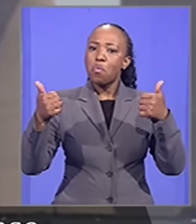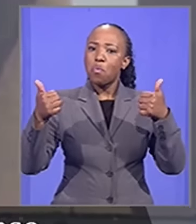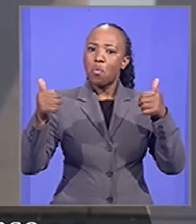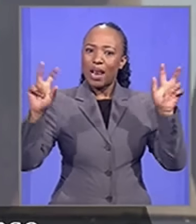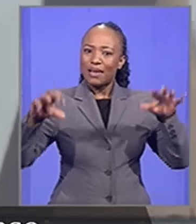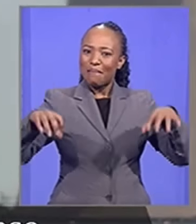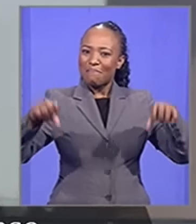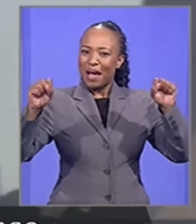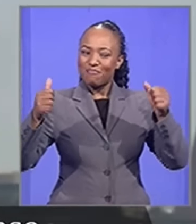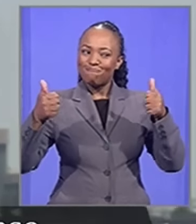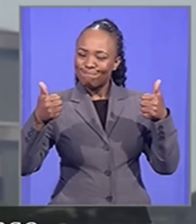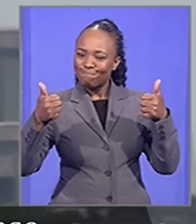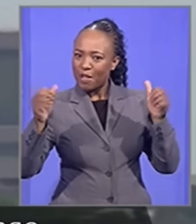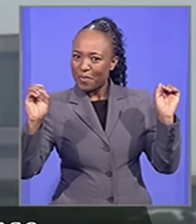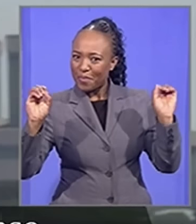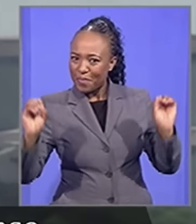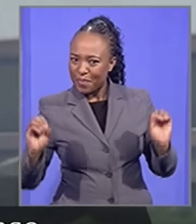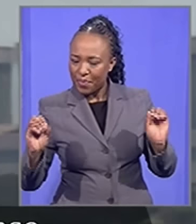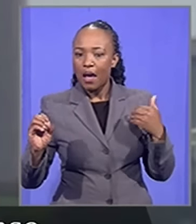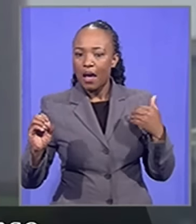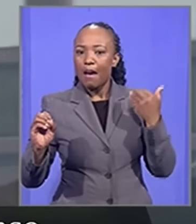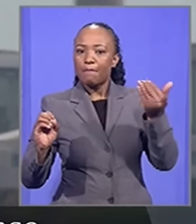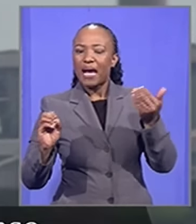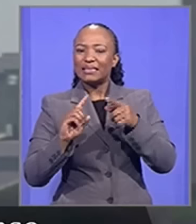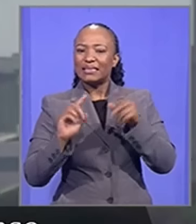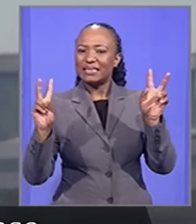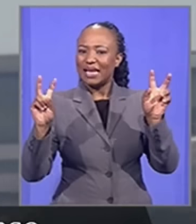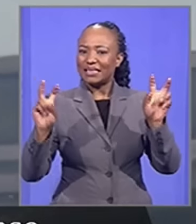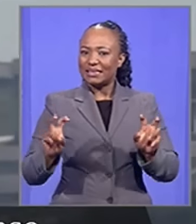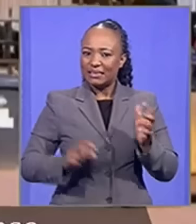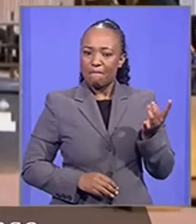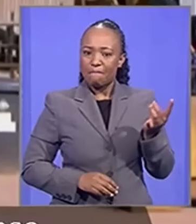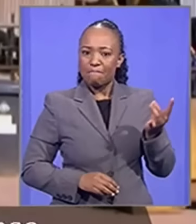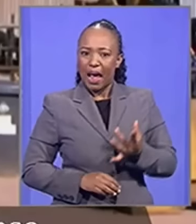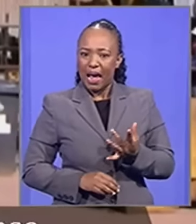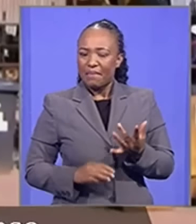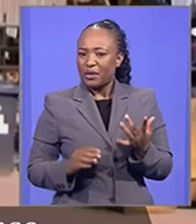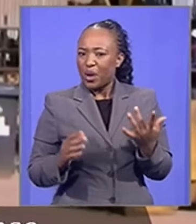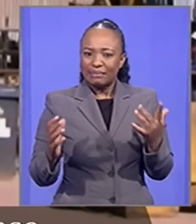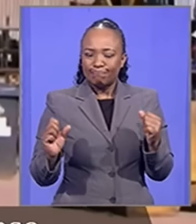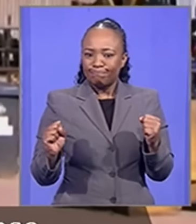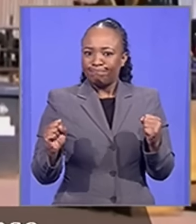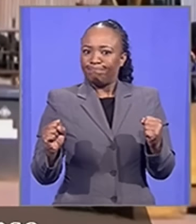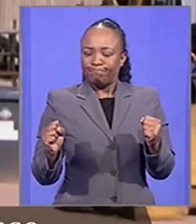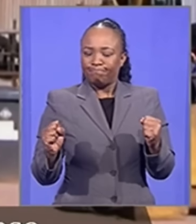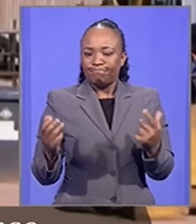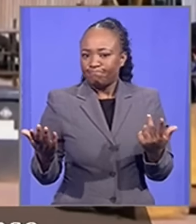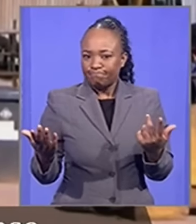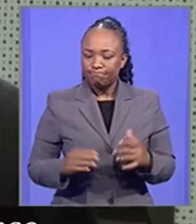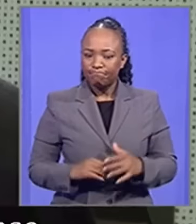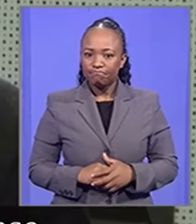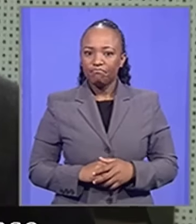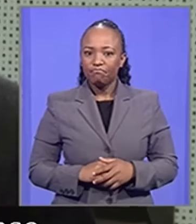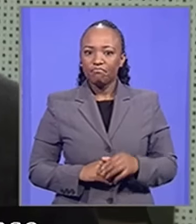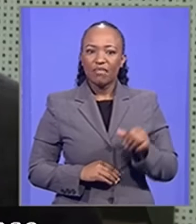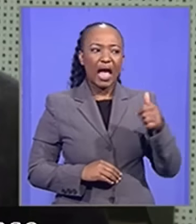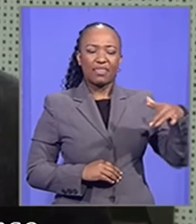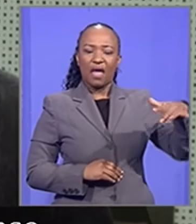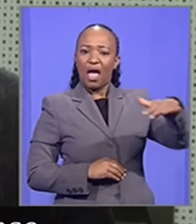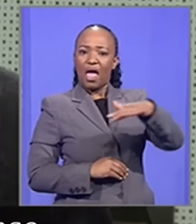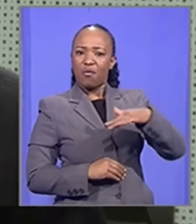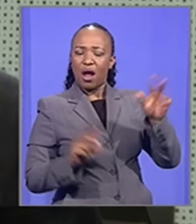bo phahama ba theko ya motlakase mme bo thefula maiteko a ho ba le matla a motlakase. Even in those areas where they don't experience